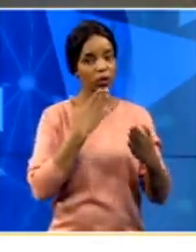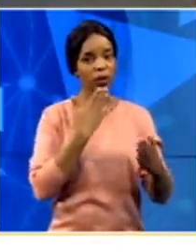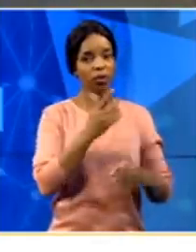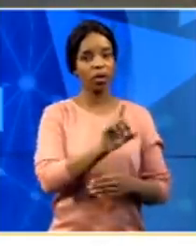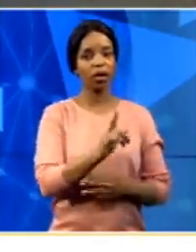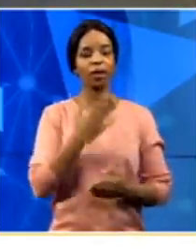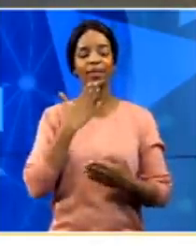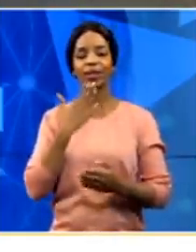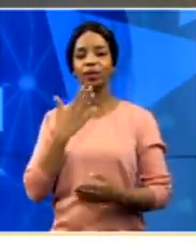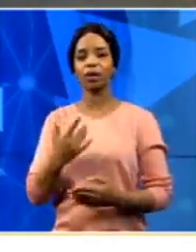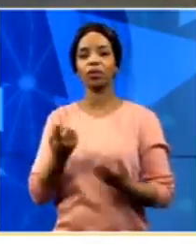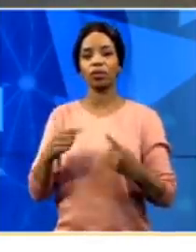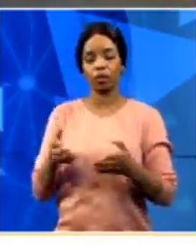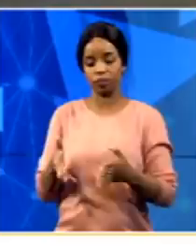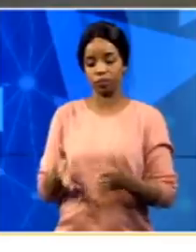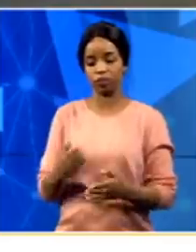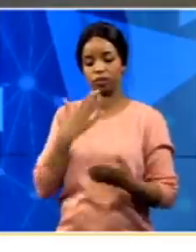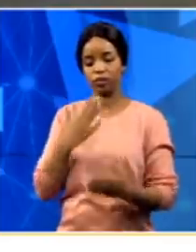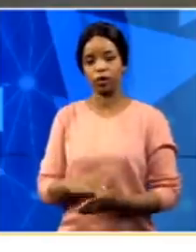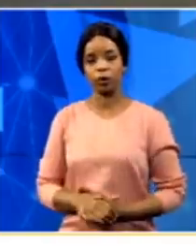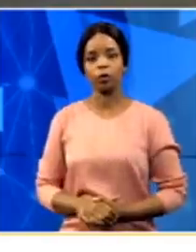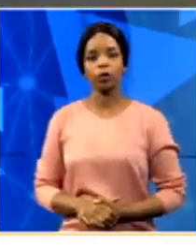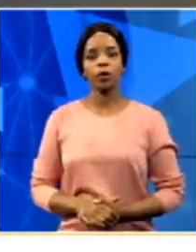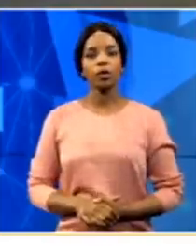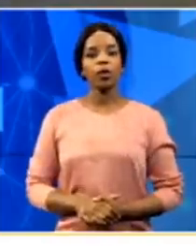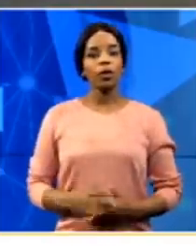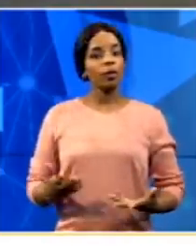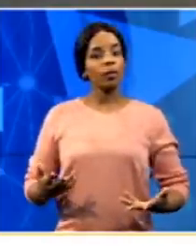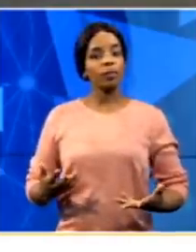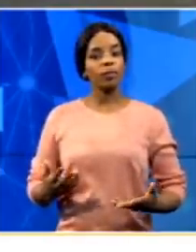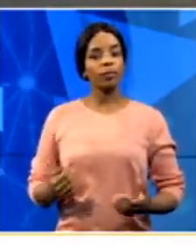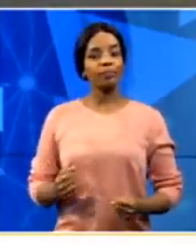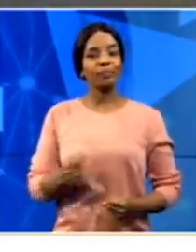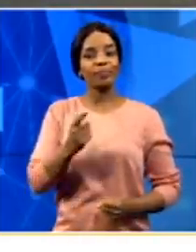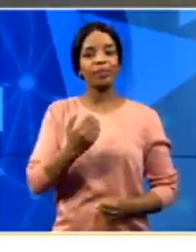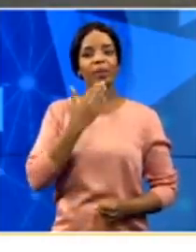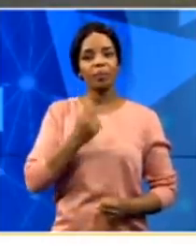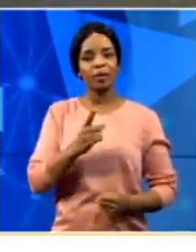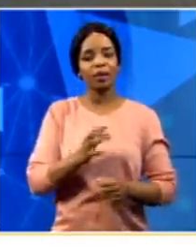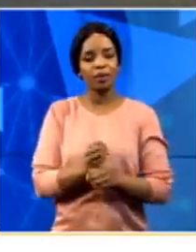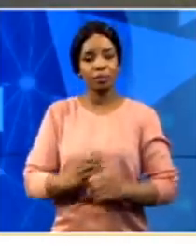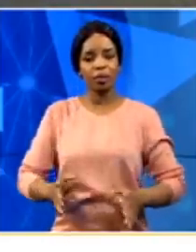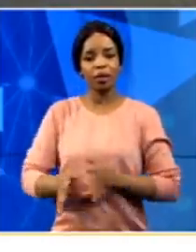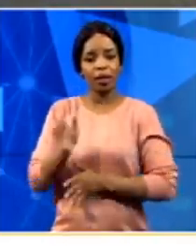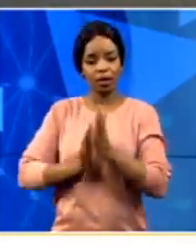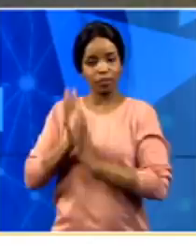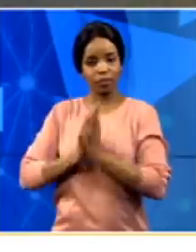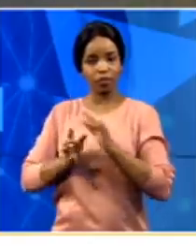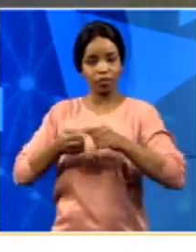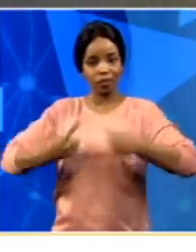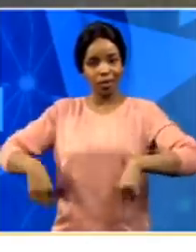me on board your ship this morning. Yeah, it's an absolute pleasure. Teboho, please begin by explaining to us